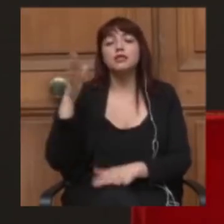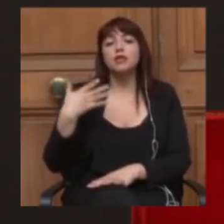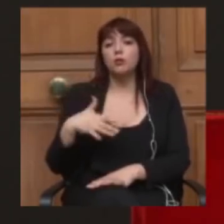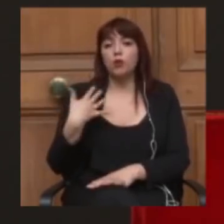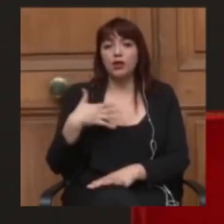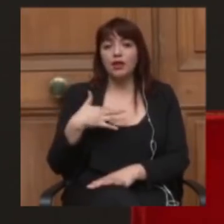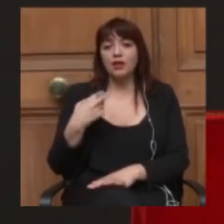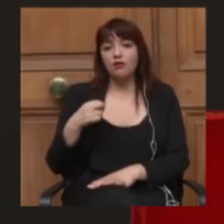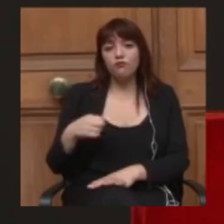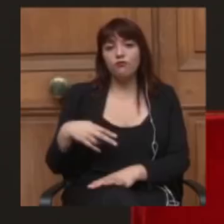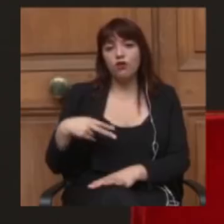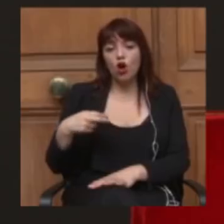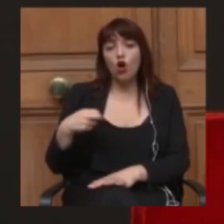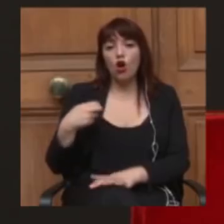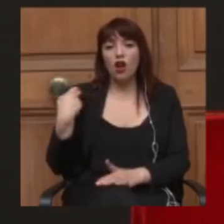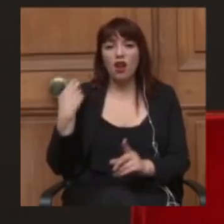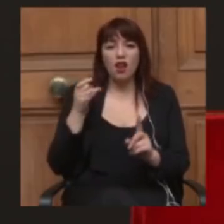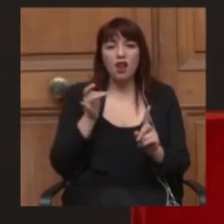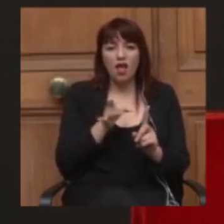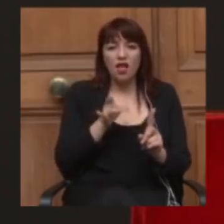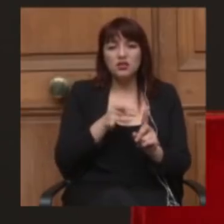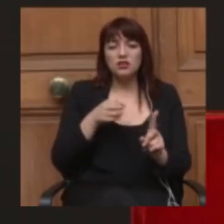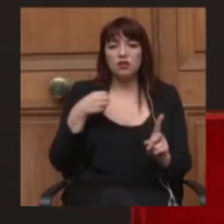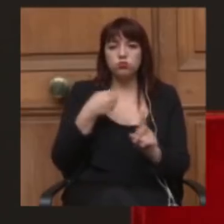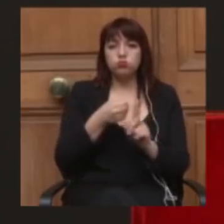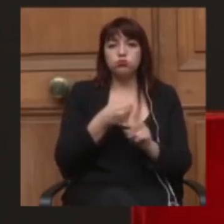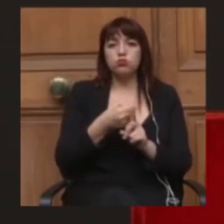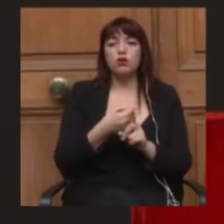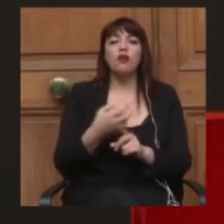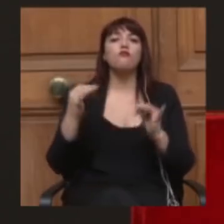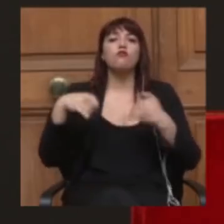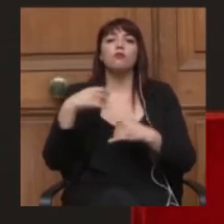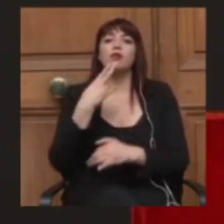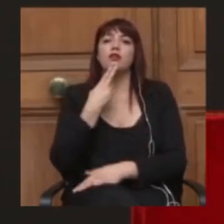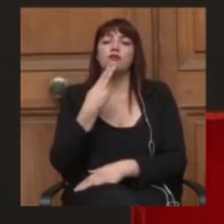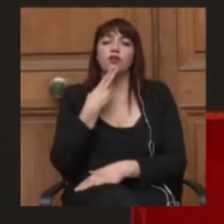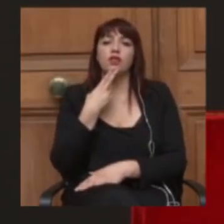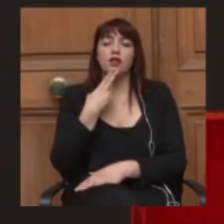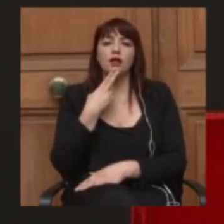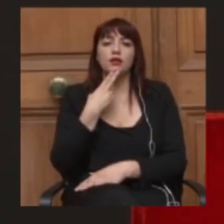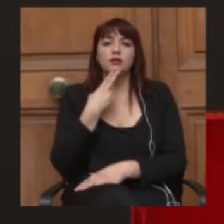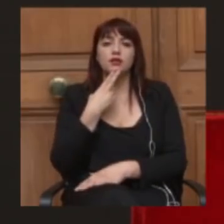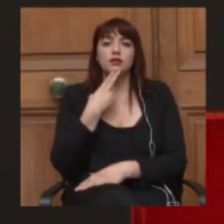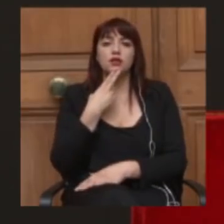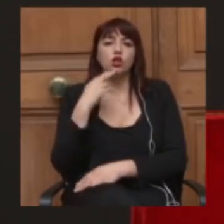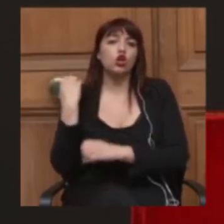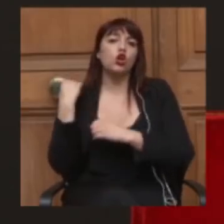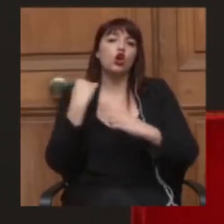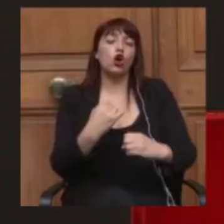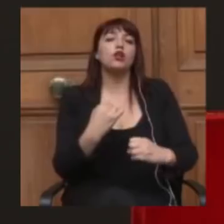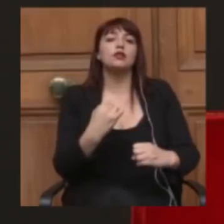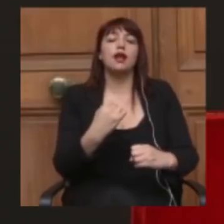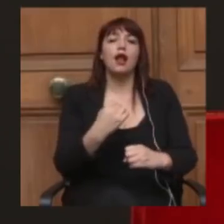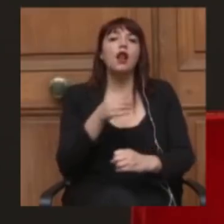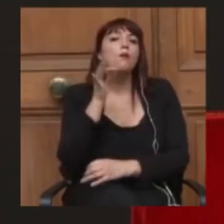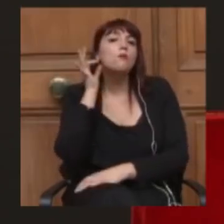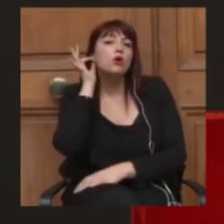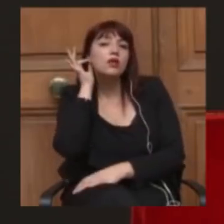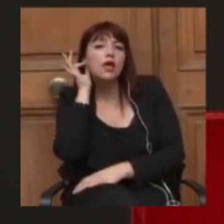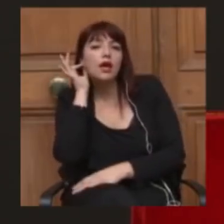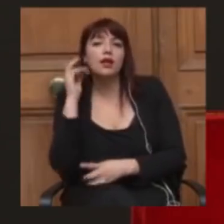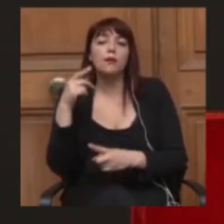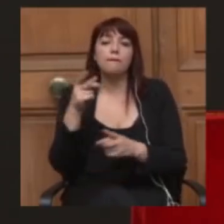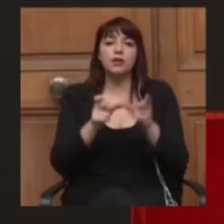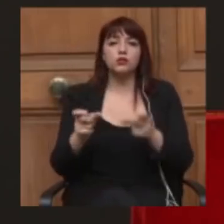way of life, including violence against women, against trans people, travestis, against all those who